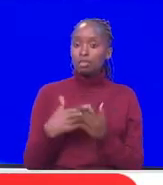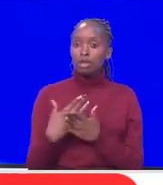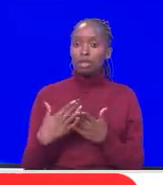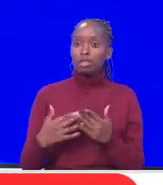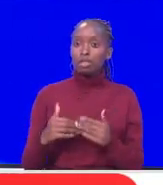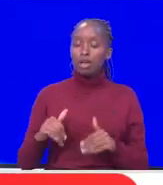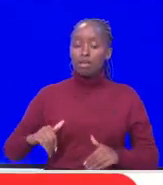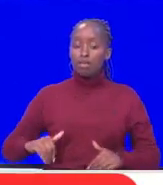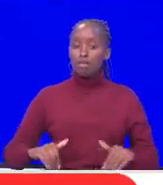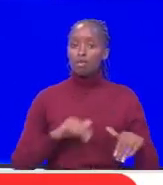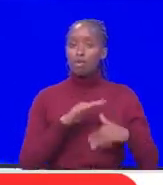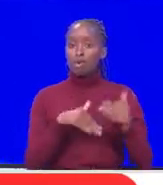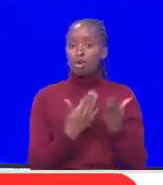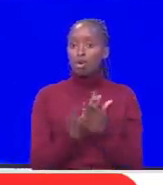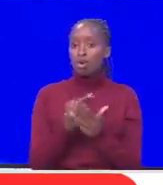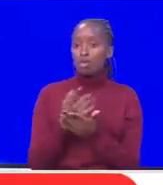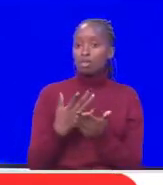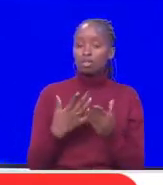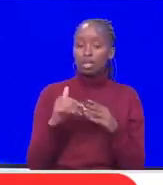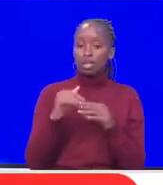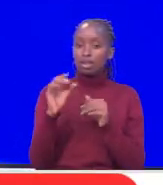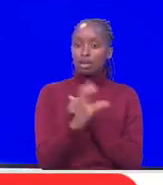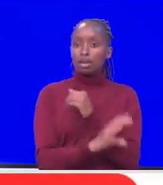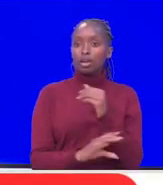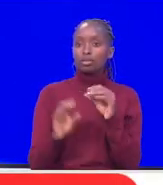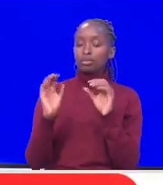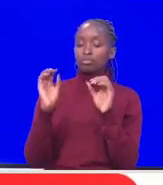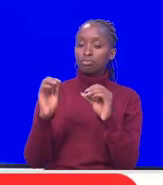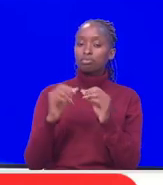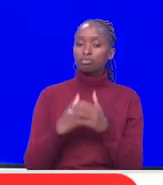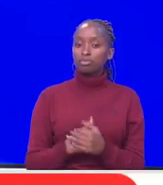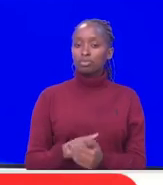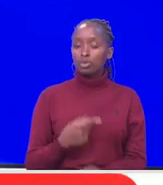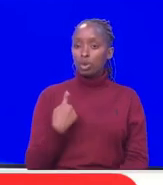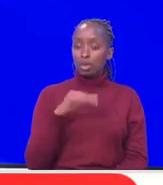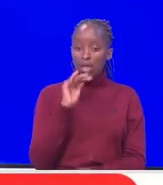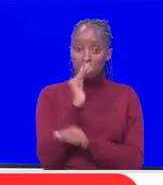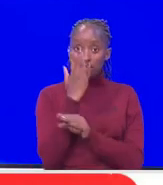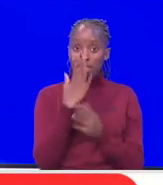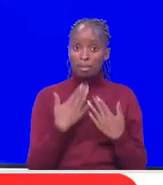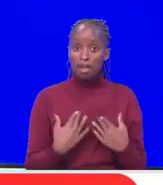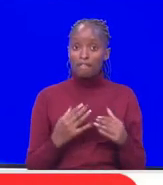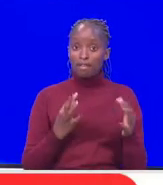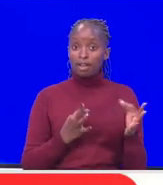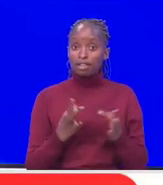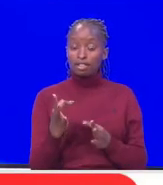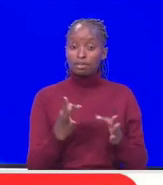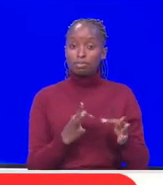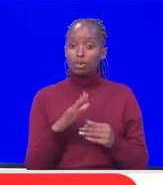sheria za mitandao ya kijamii nchini Kenya. We have also asked them to explain to us